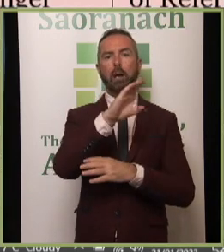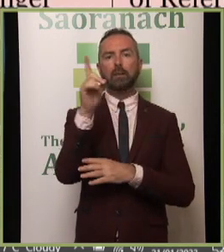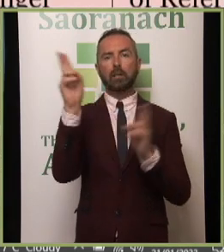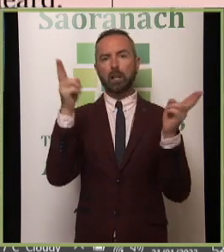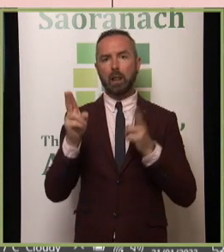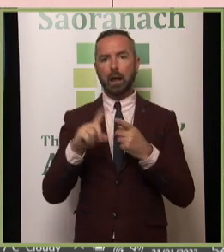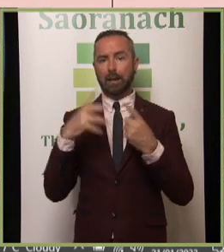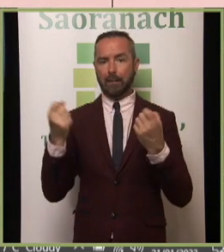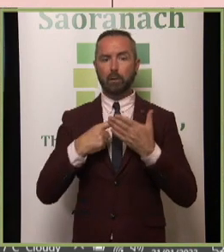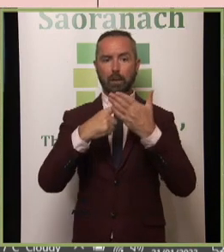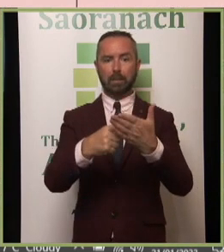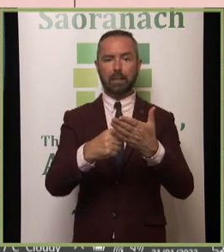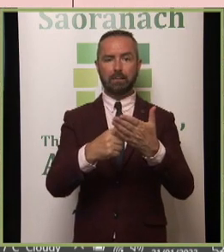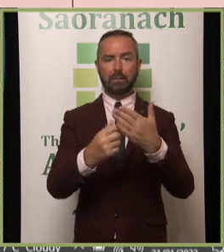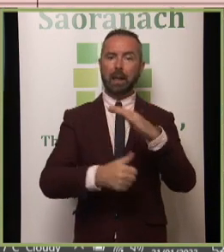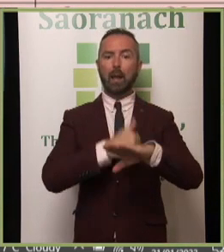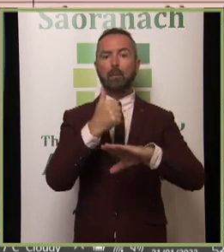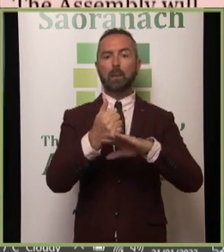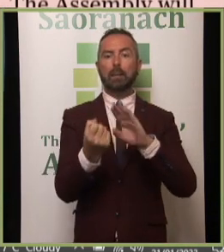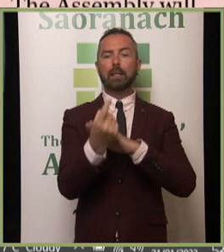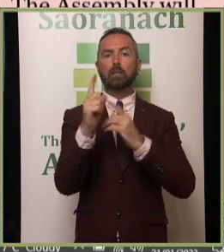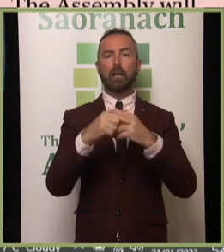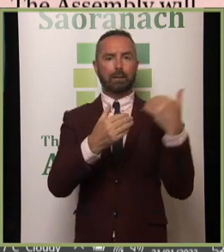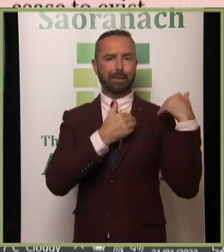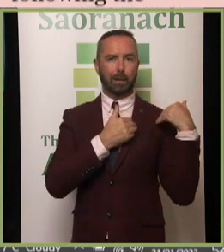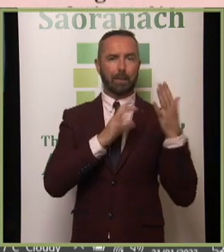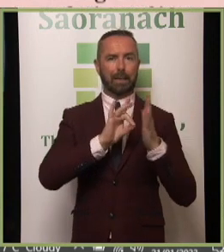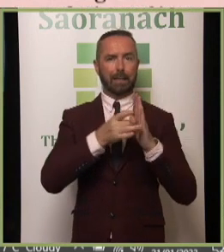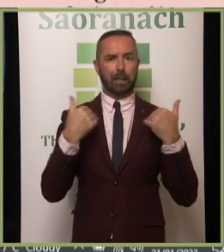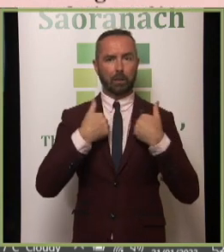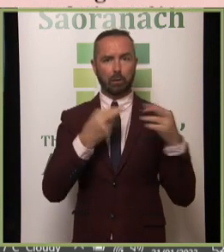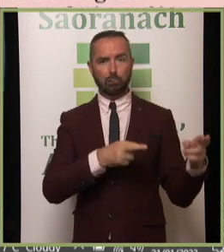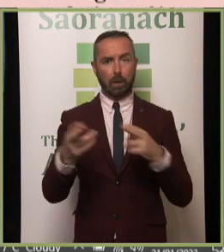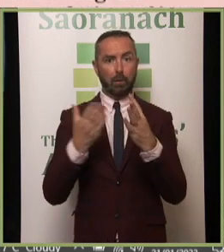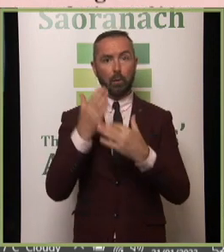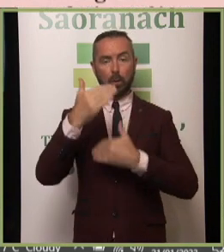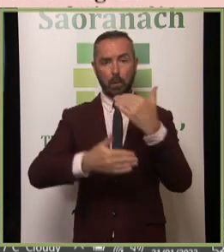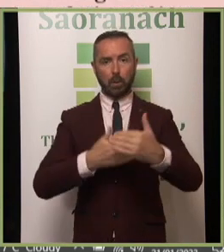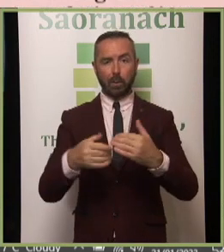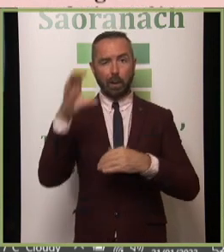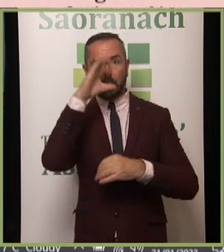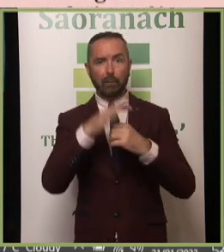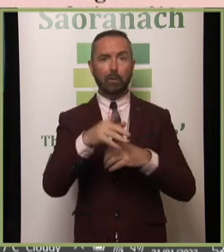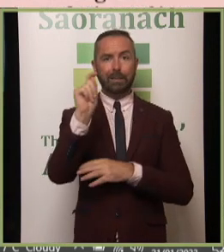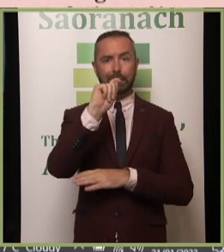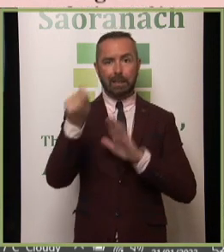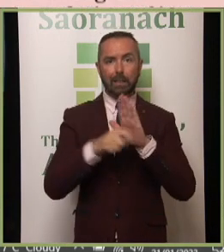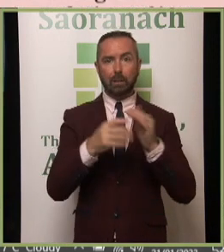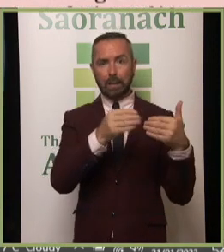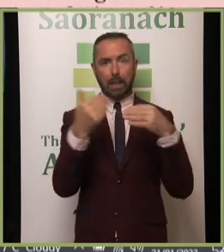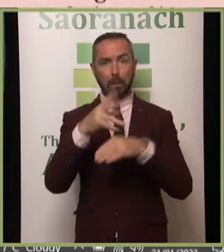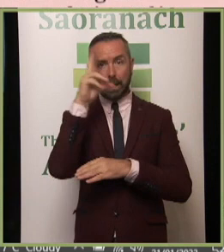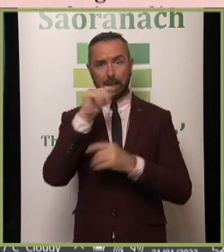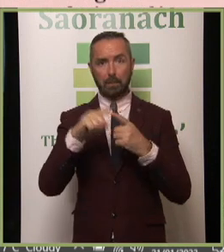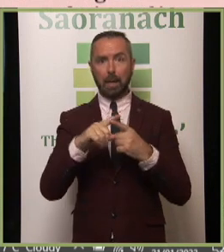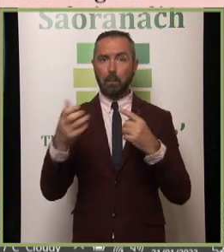come up with recommendations. As implementation issues and accountability are key concerns raised during this process, we look for the Taoiseach to lead by example and